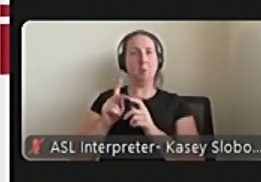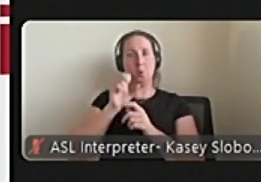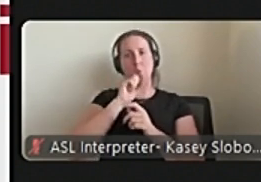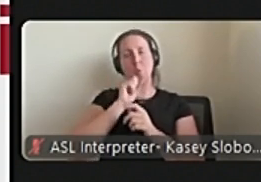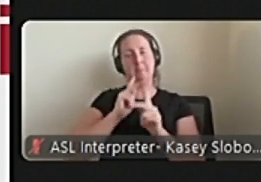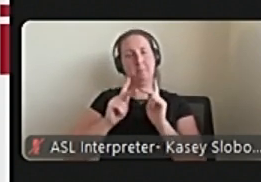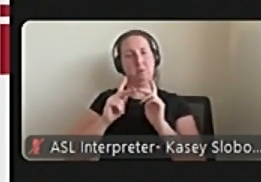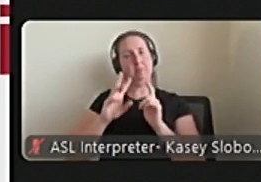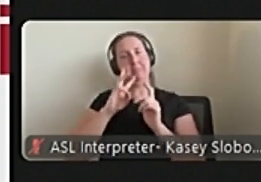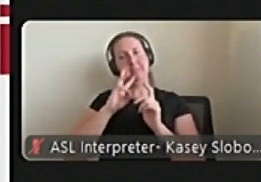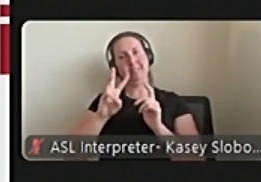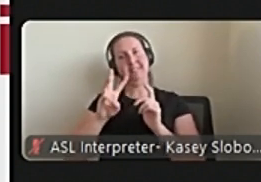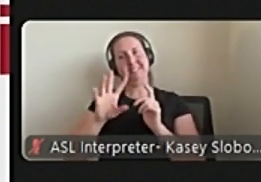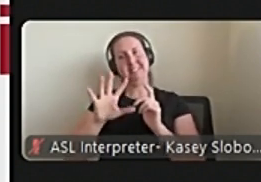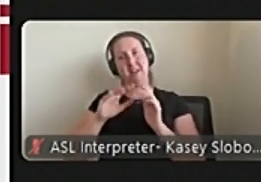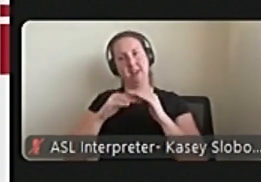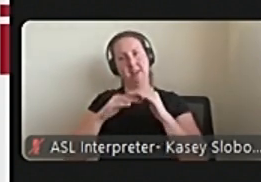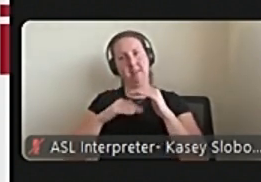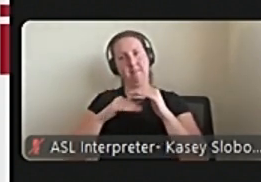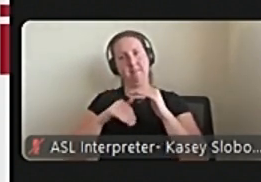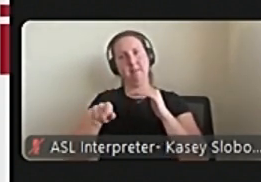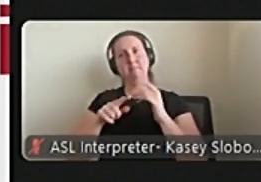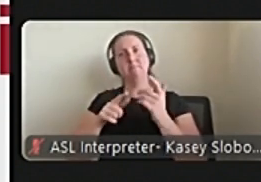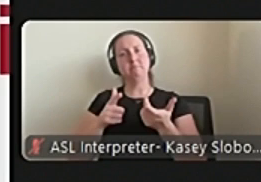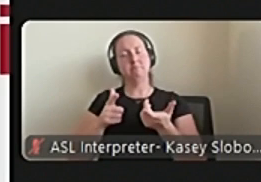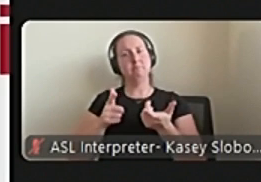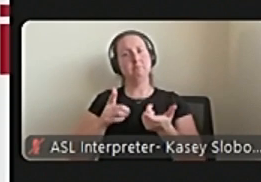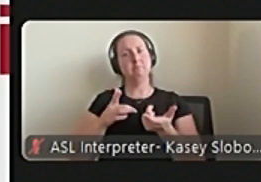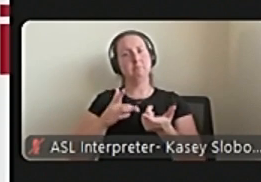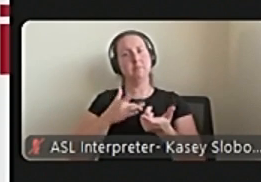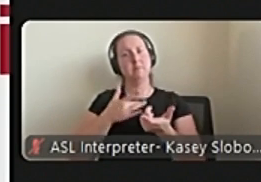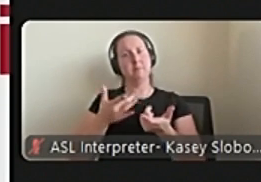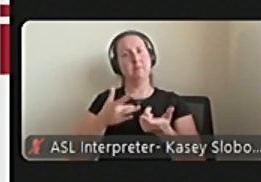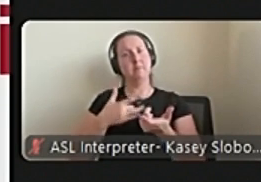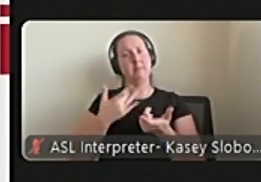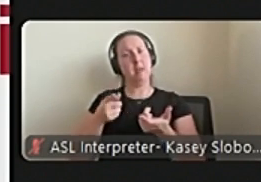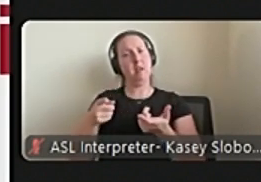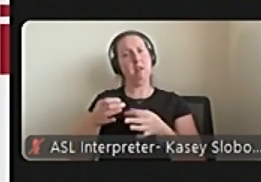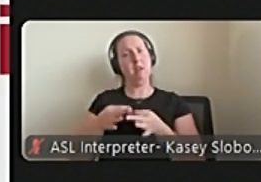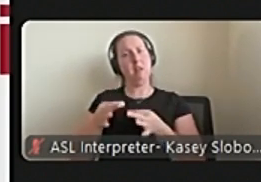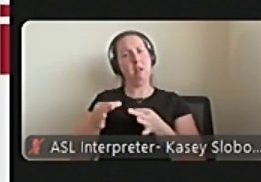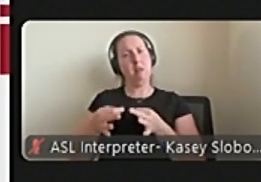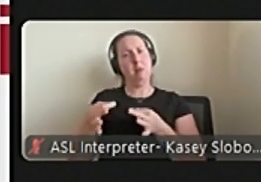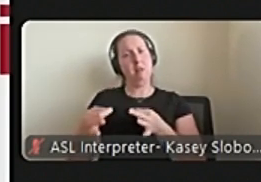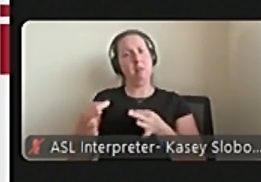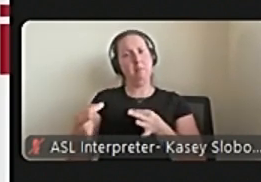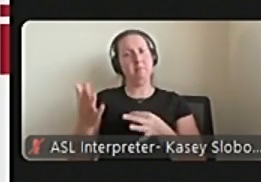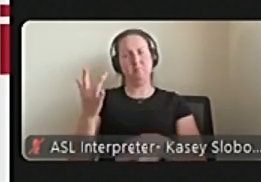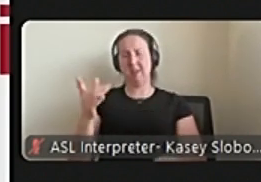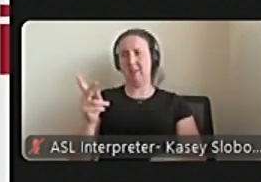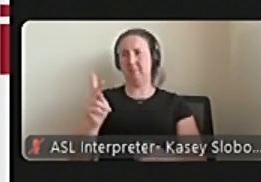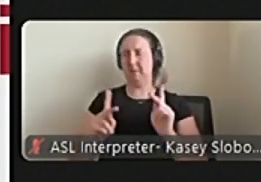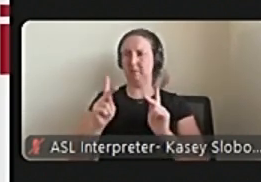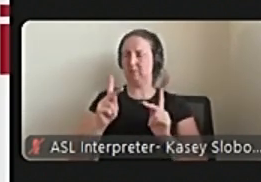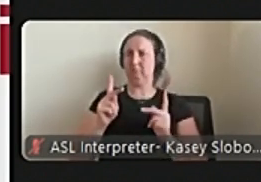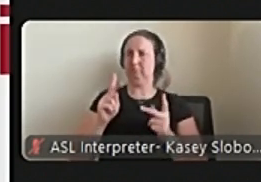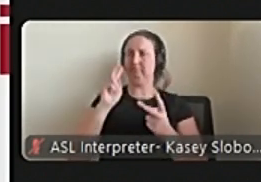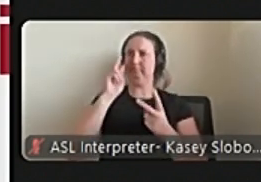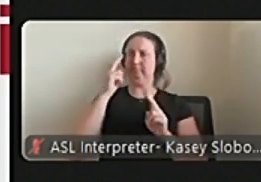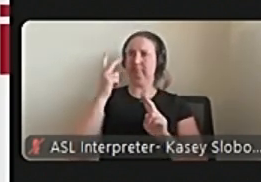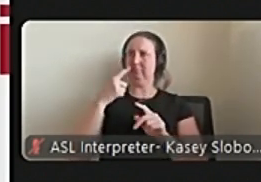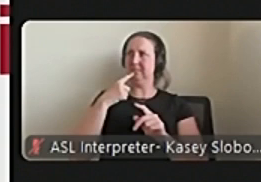that they were delayed in the diagnosis, because no one would believe that I'm having these trouble at 65 or at